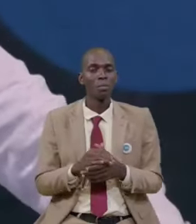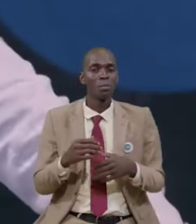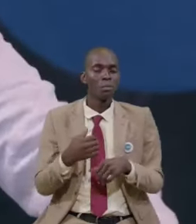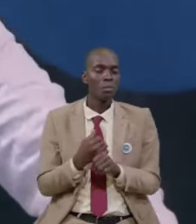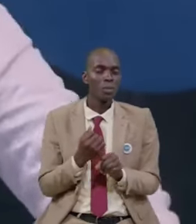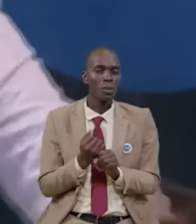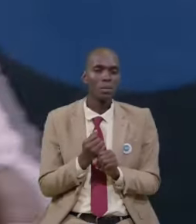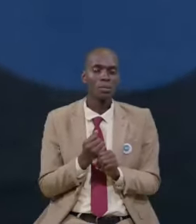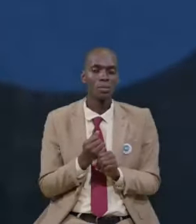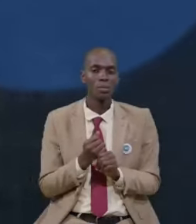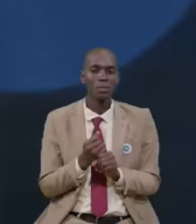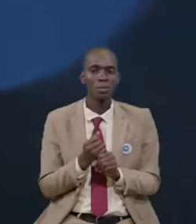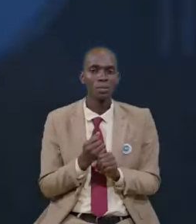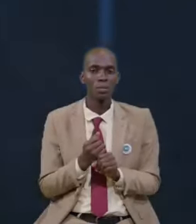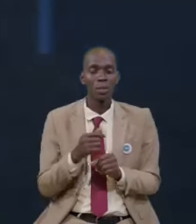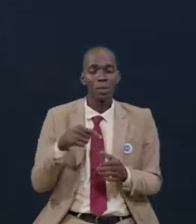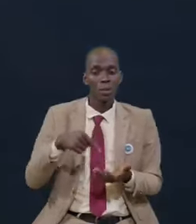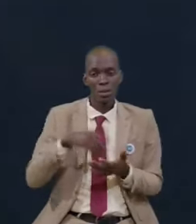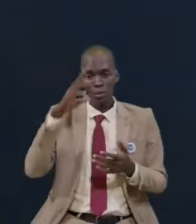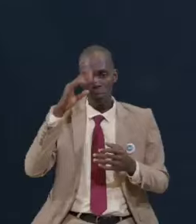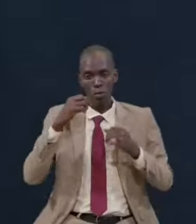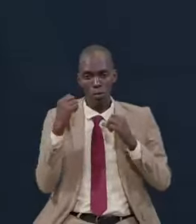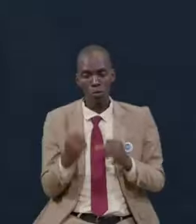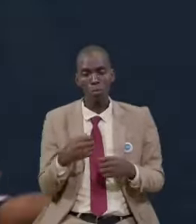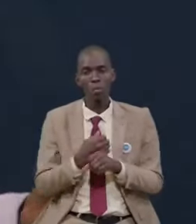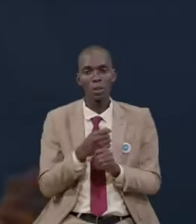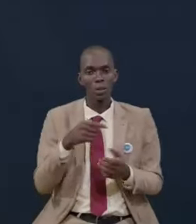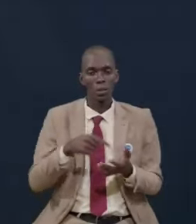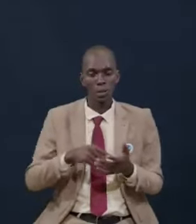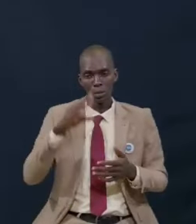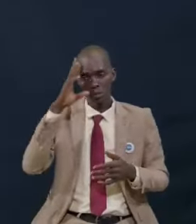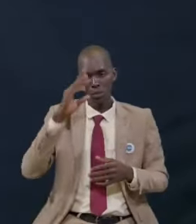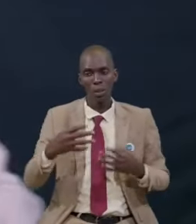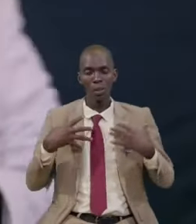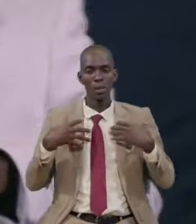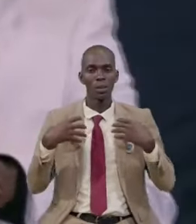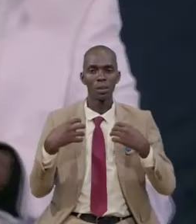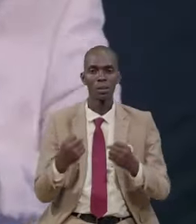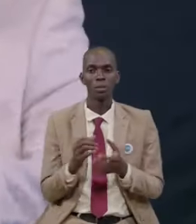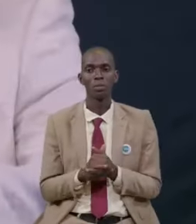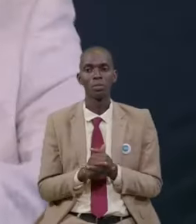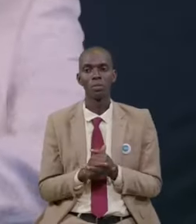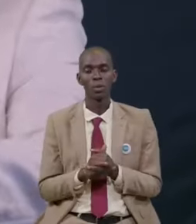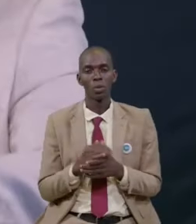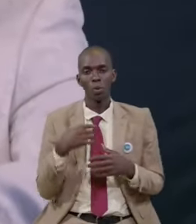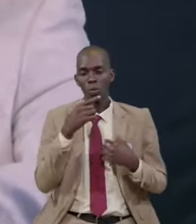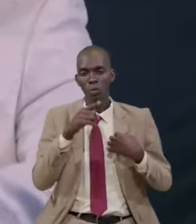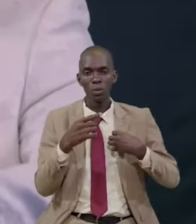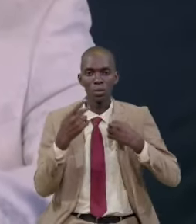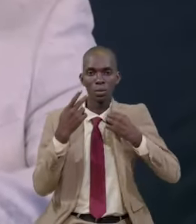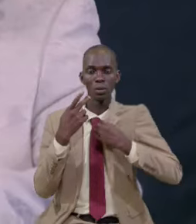man healed, whom you see and know. You see